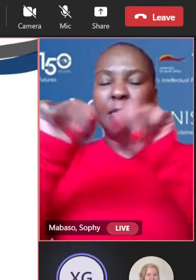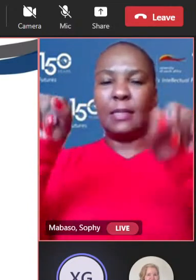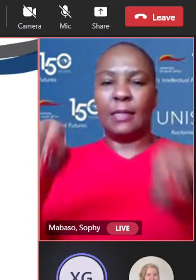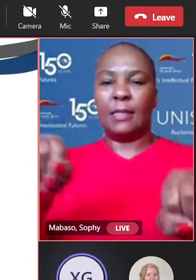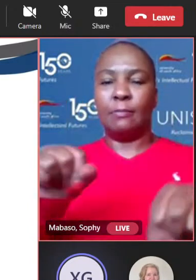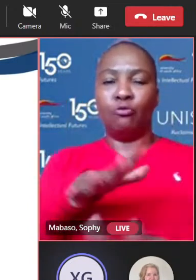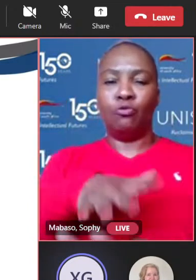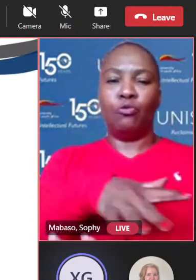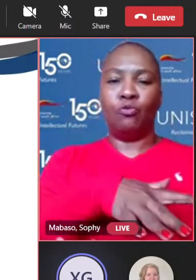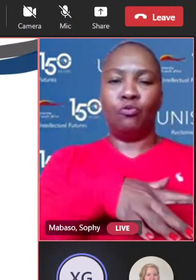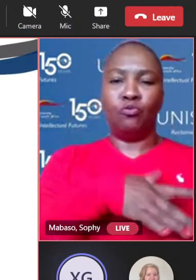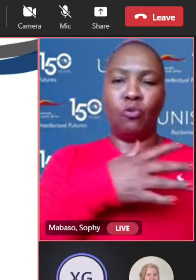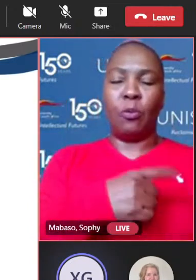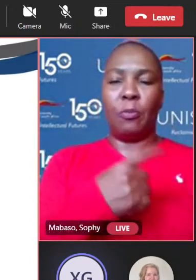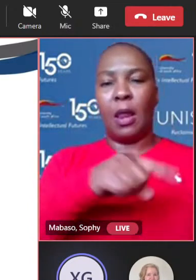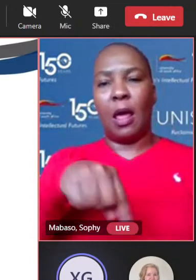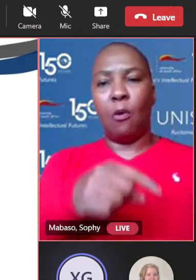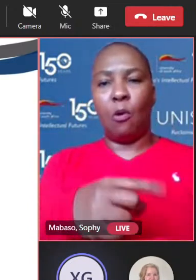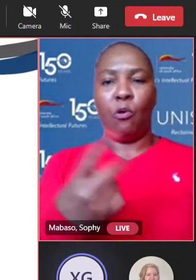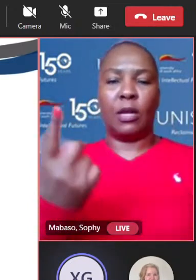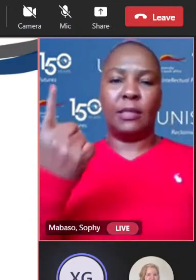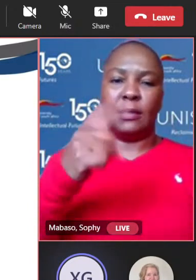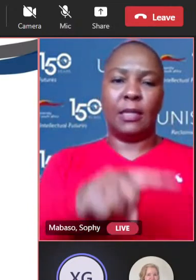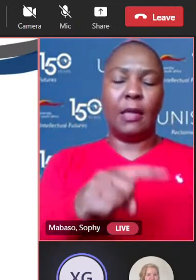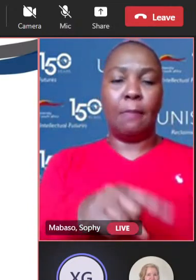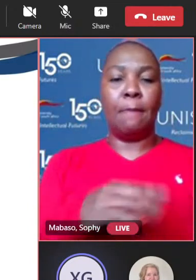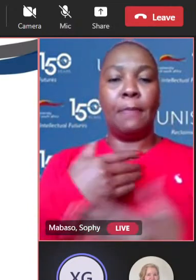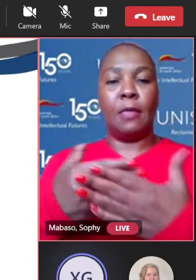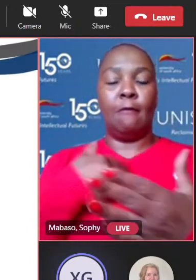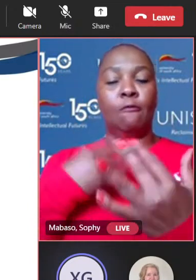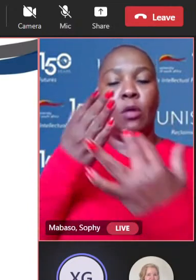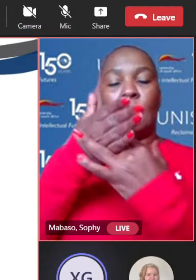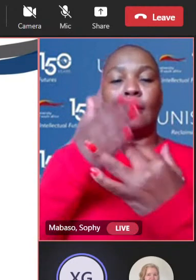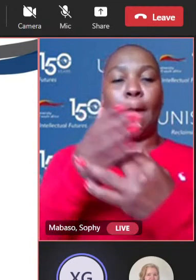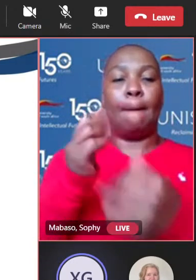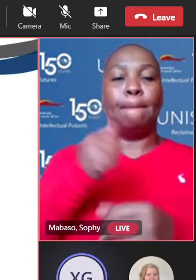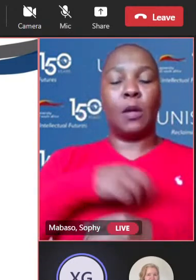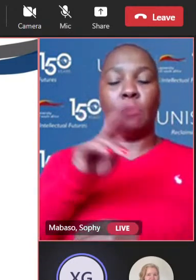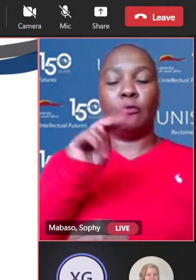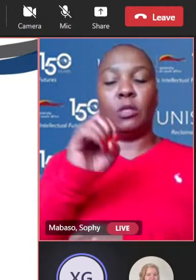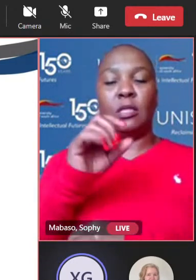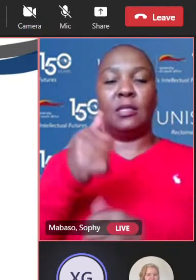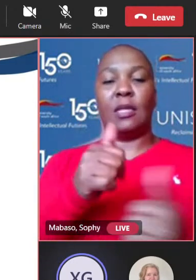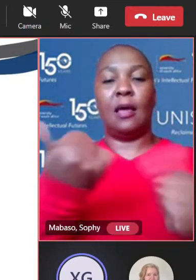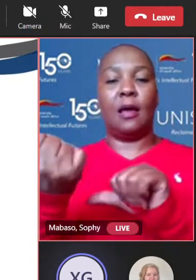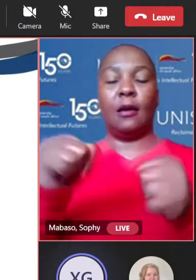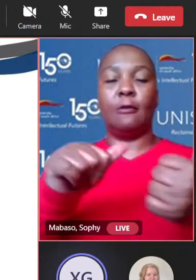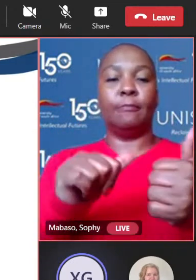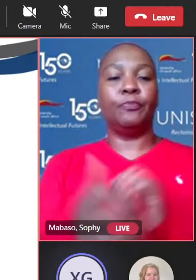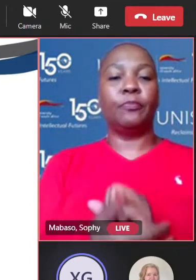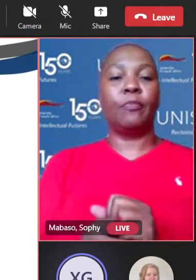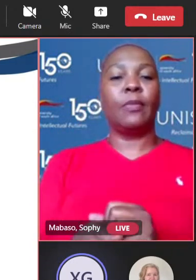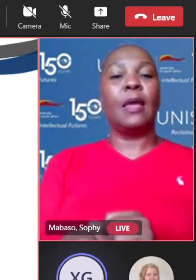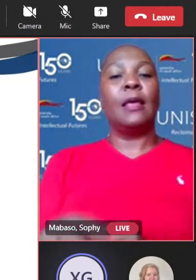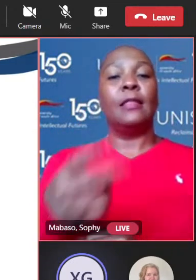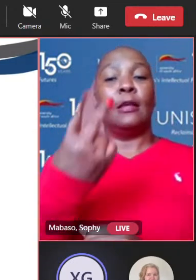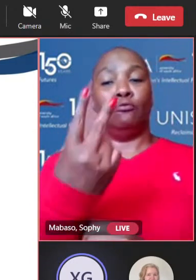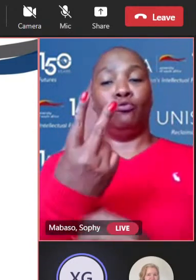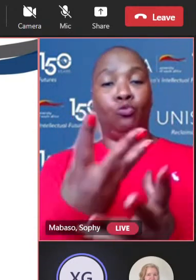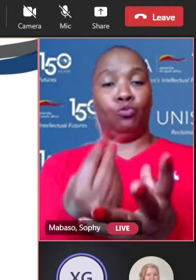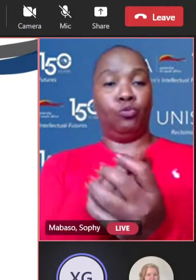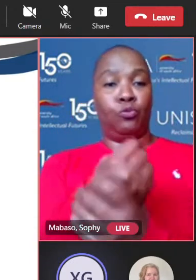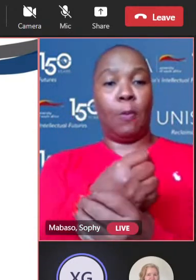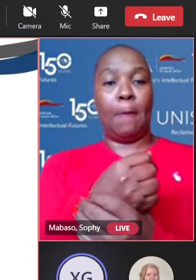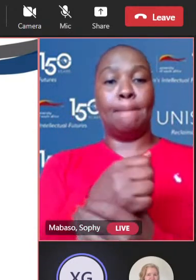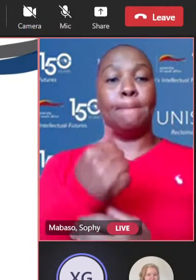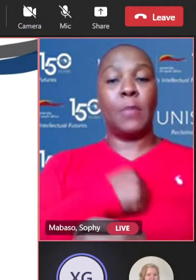day, before you can actually access your My Unisa account. And like I said, the two are interlinked. As